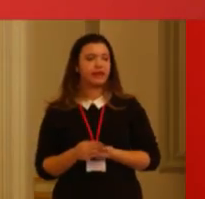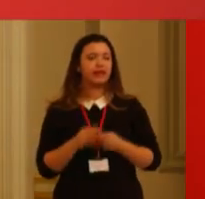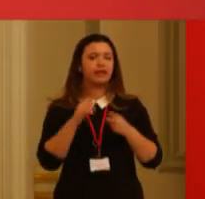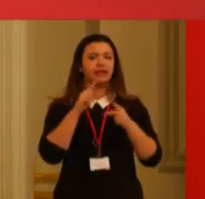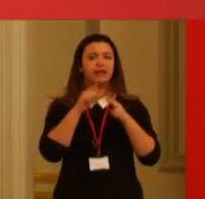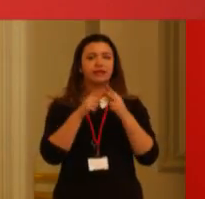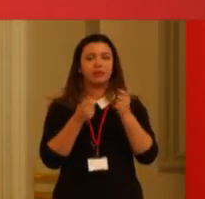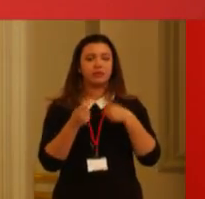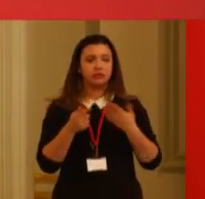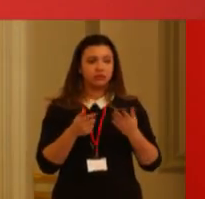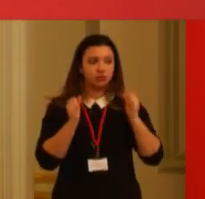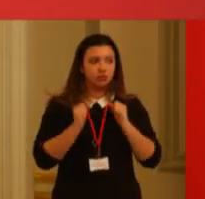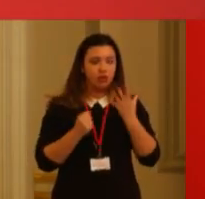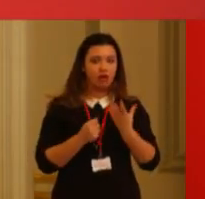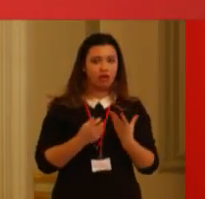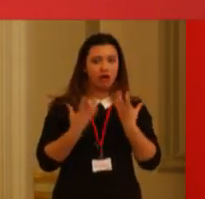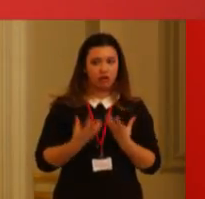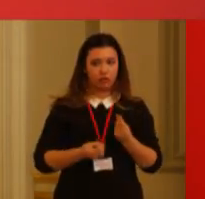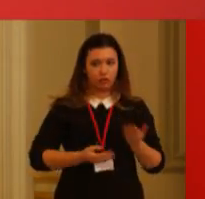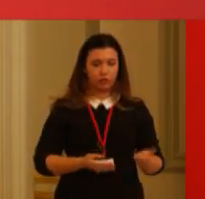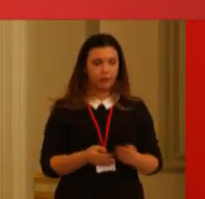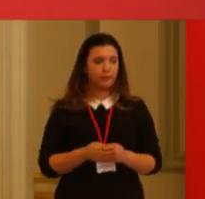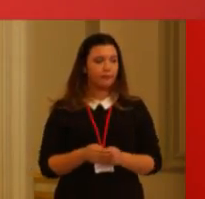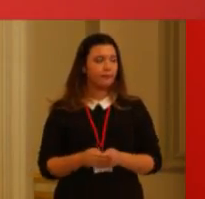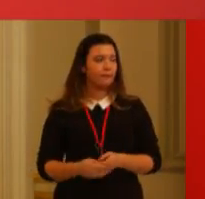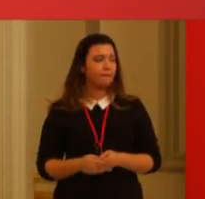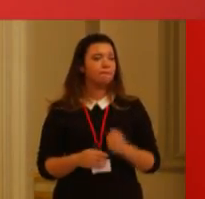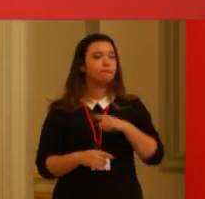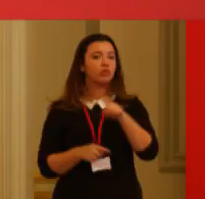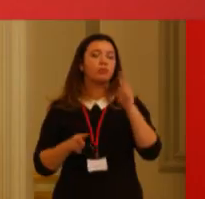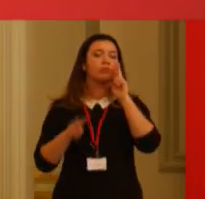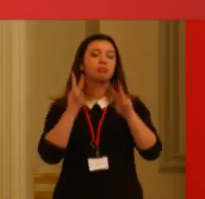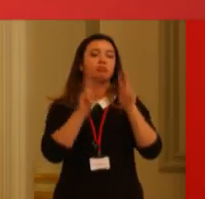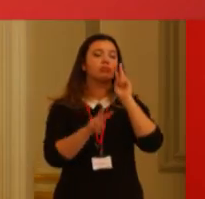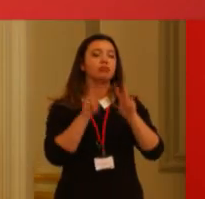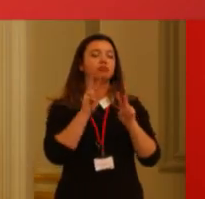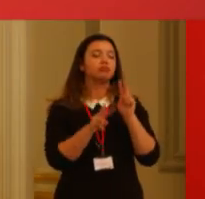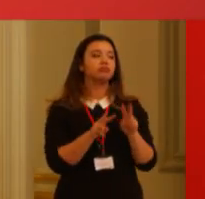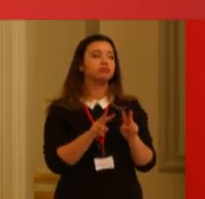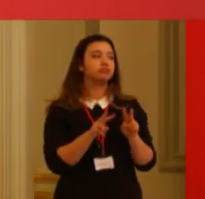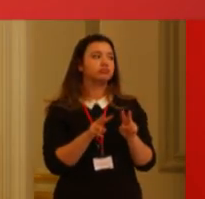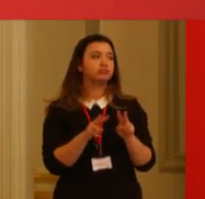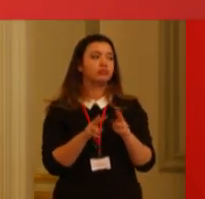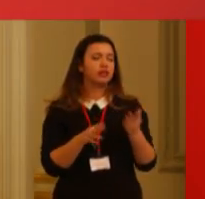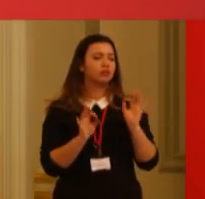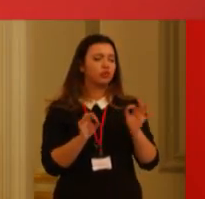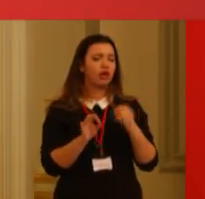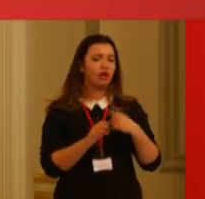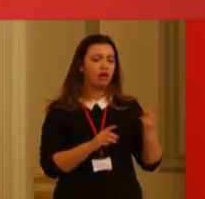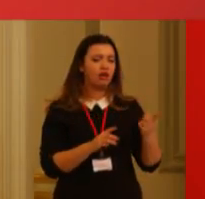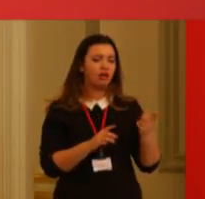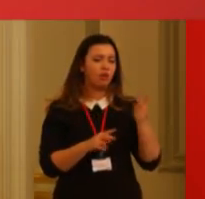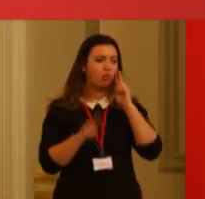it educate and instruct ideally? They probably won't be able to do either sufficiently.